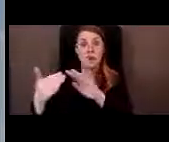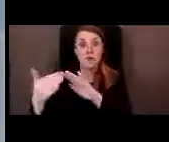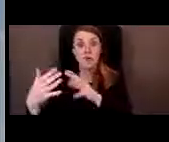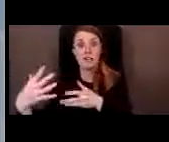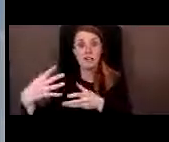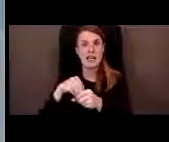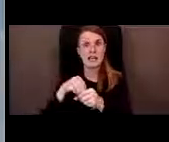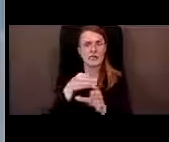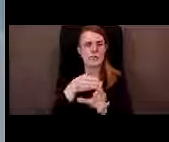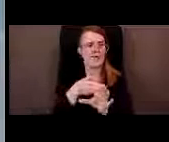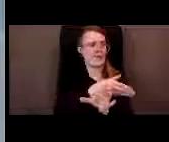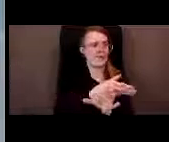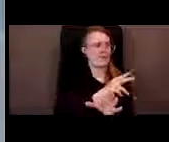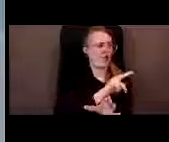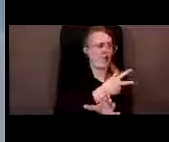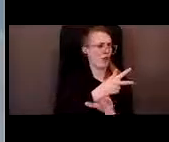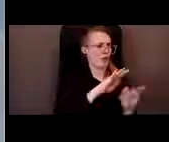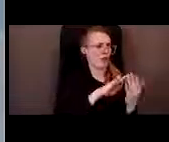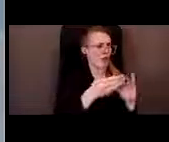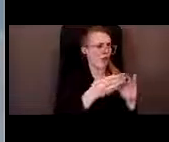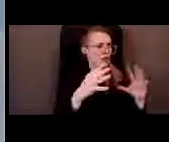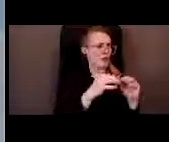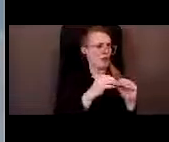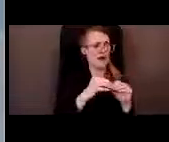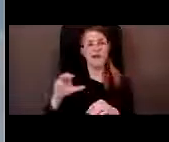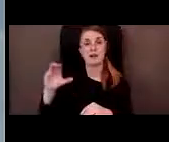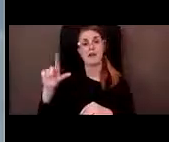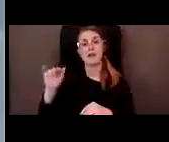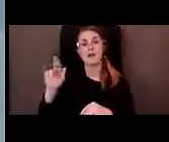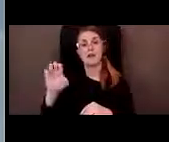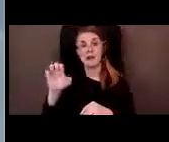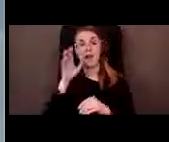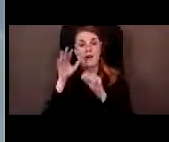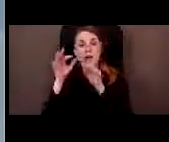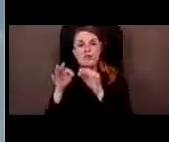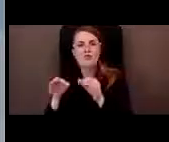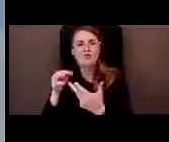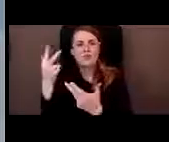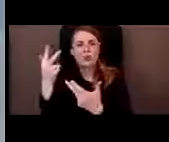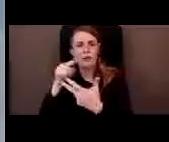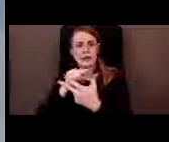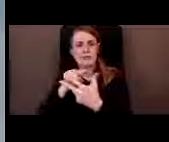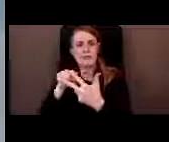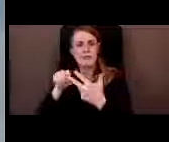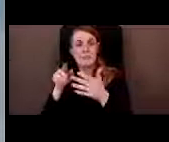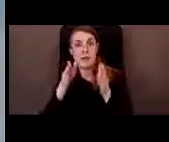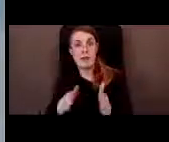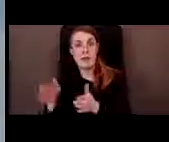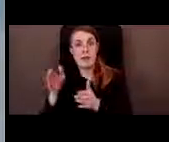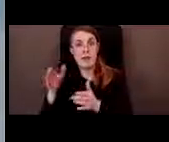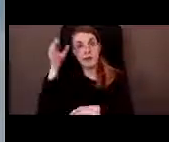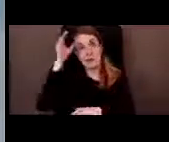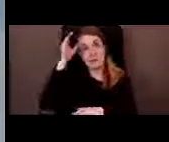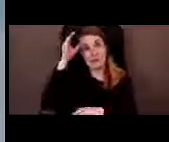meetings, and then Claire Hempel will go through 3 plan concepts and